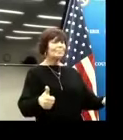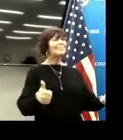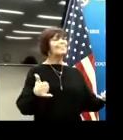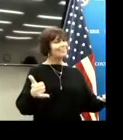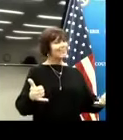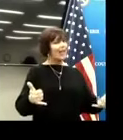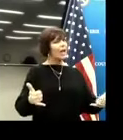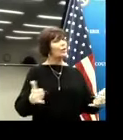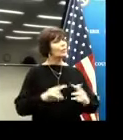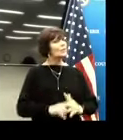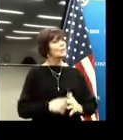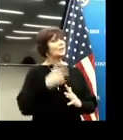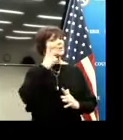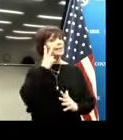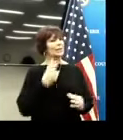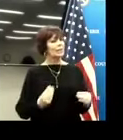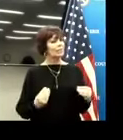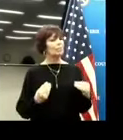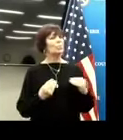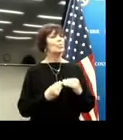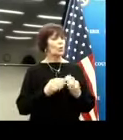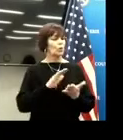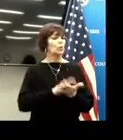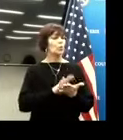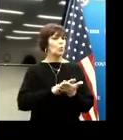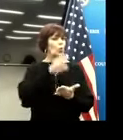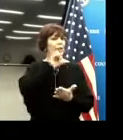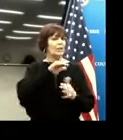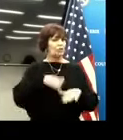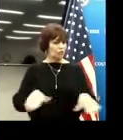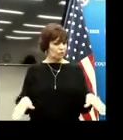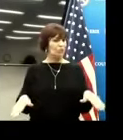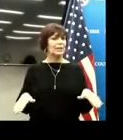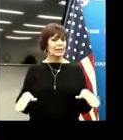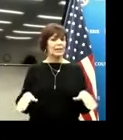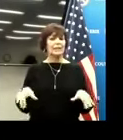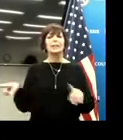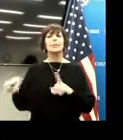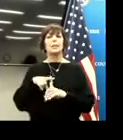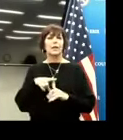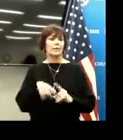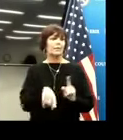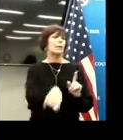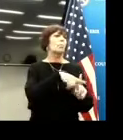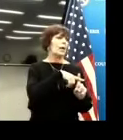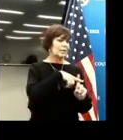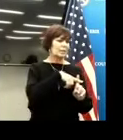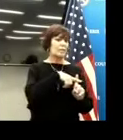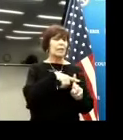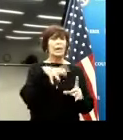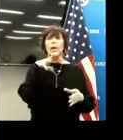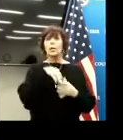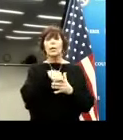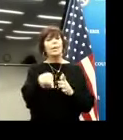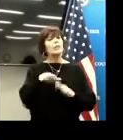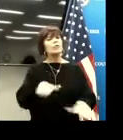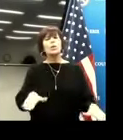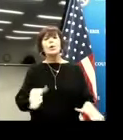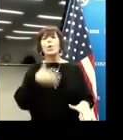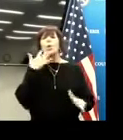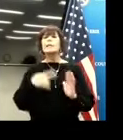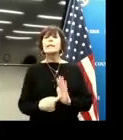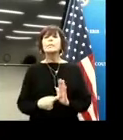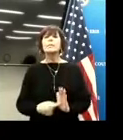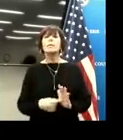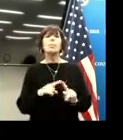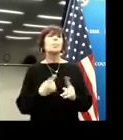to see that. We're seeing more school-age children who are testing positive, including those who are asymptomatic, but may got tested